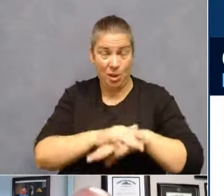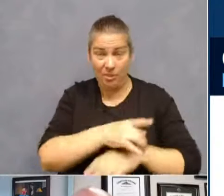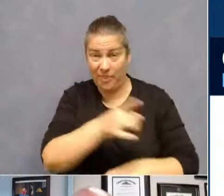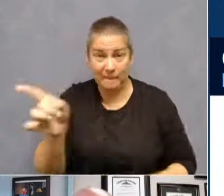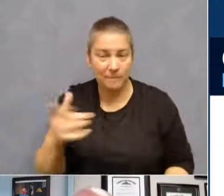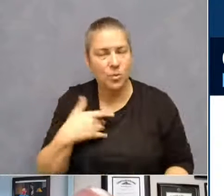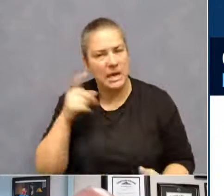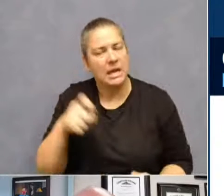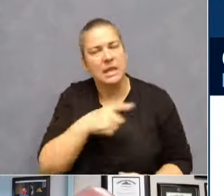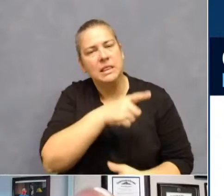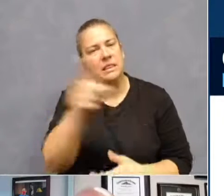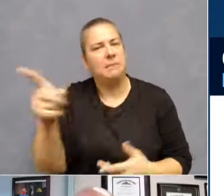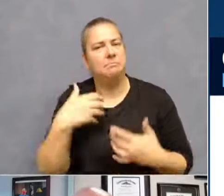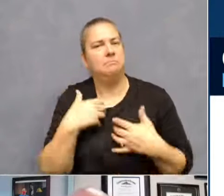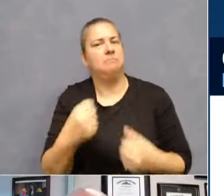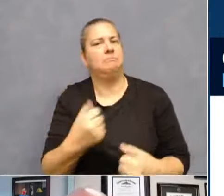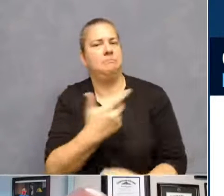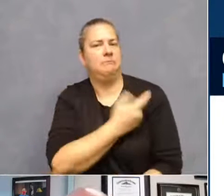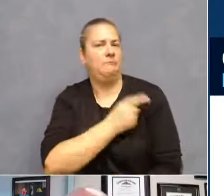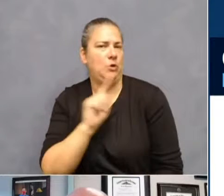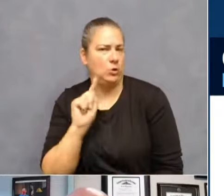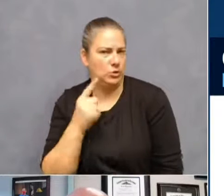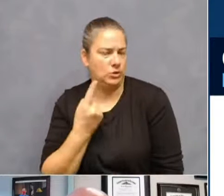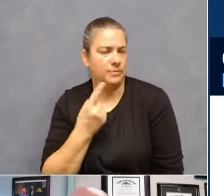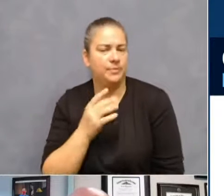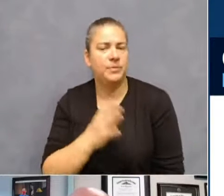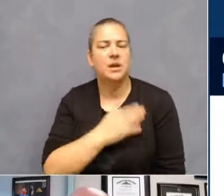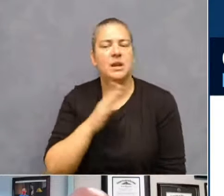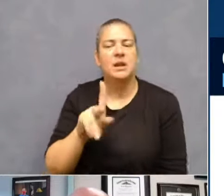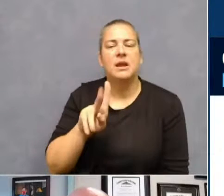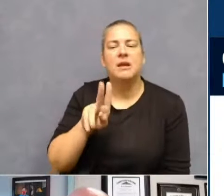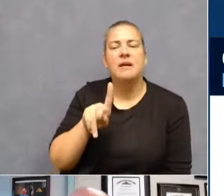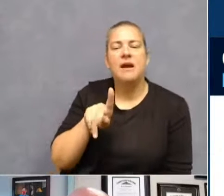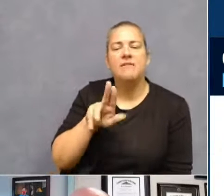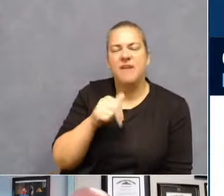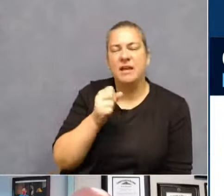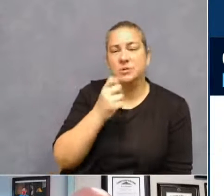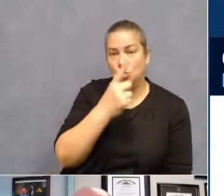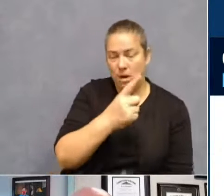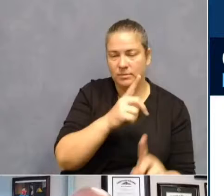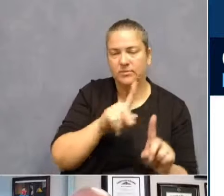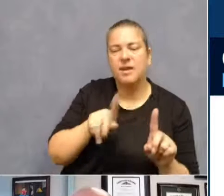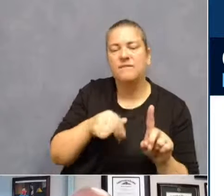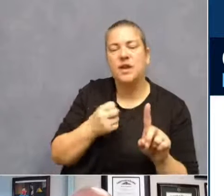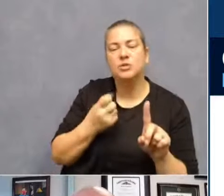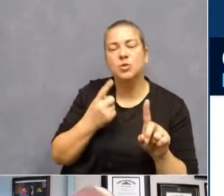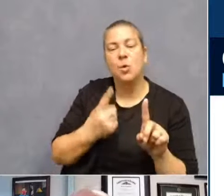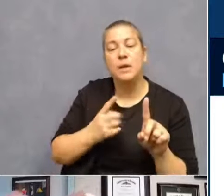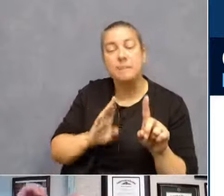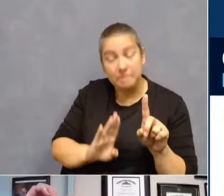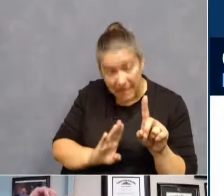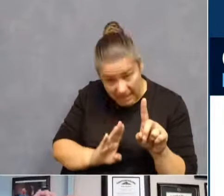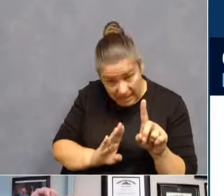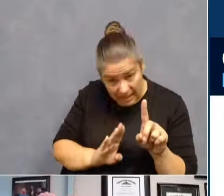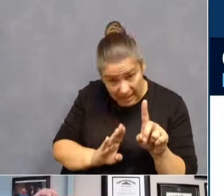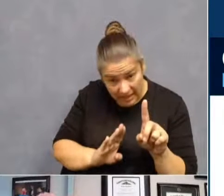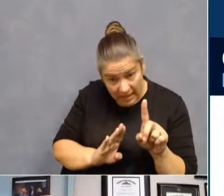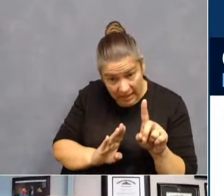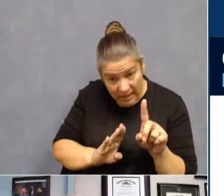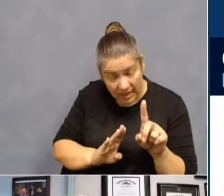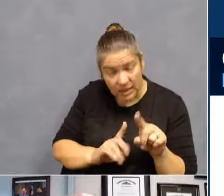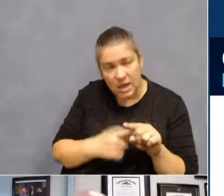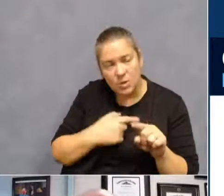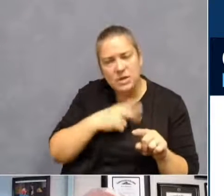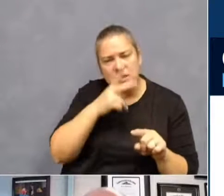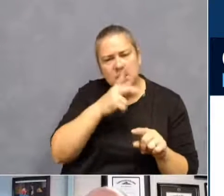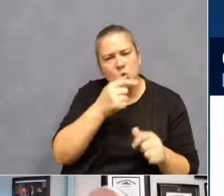we'll enter phase 1B, where we'll target some of the highest risk populations. They've done studies that have found